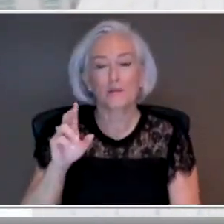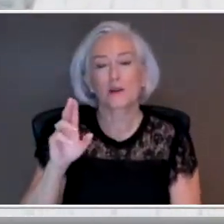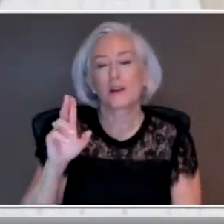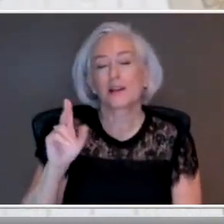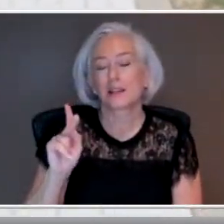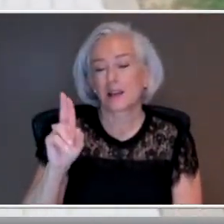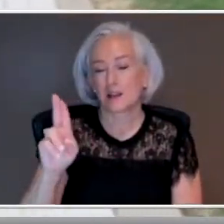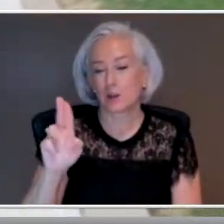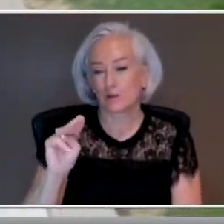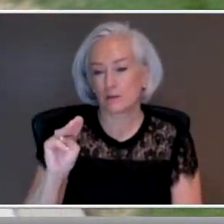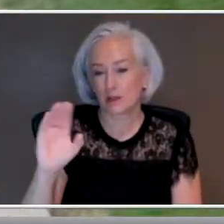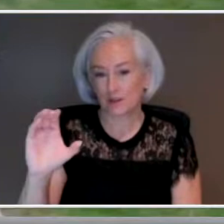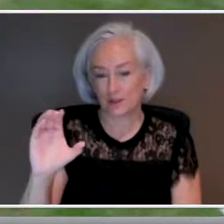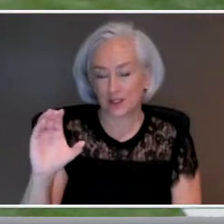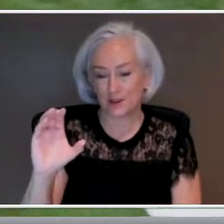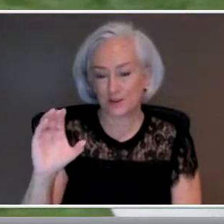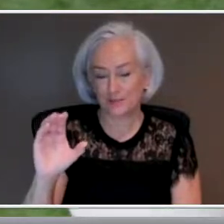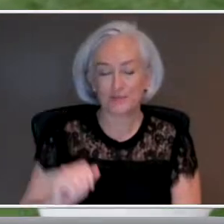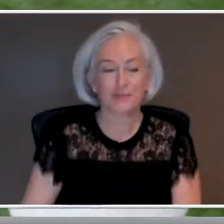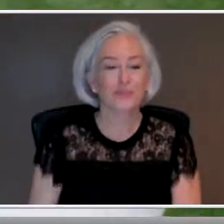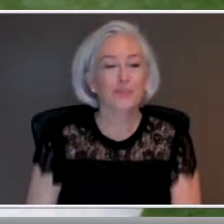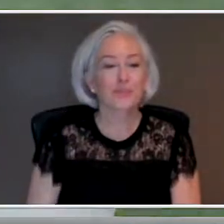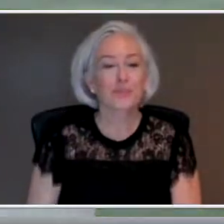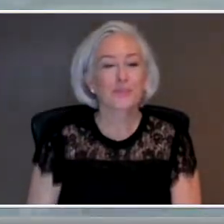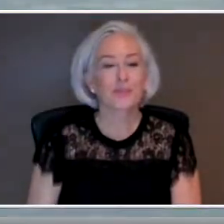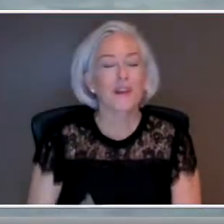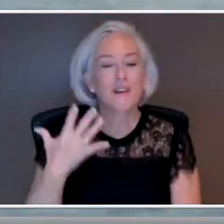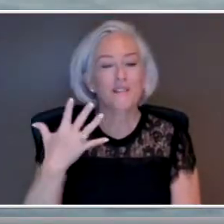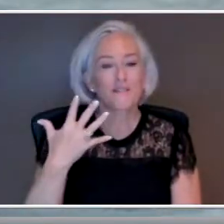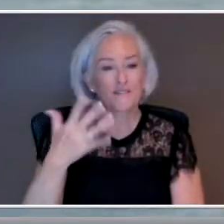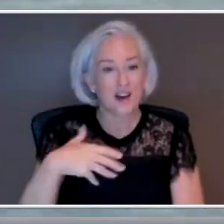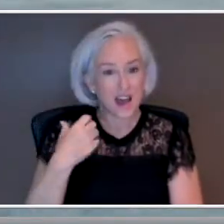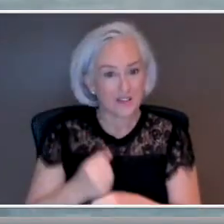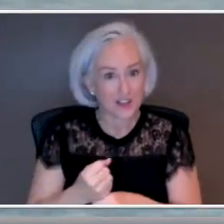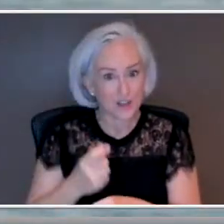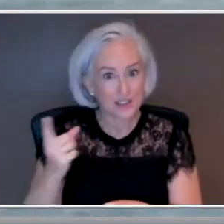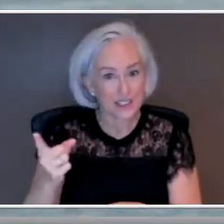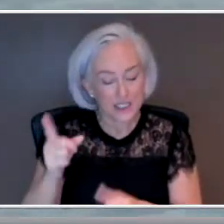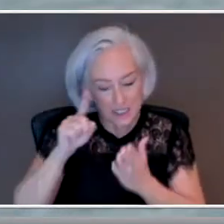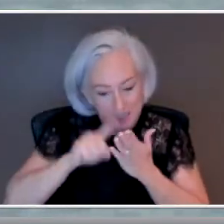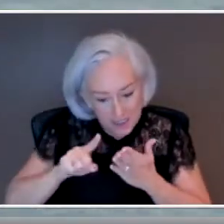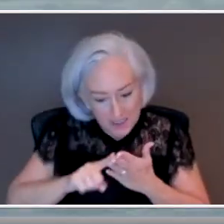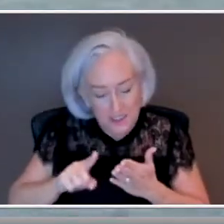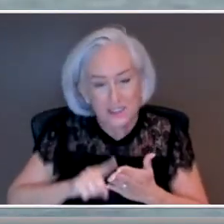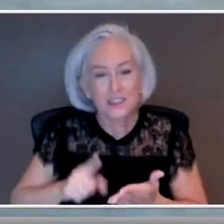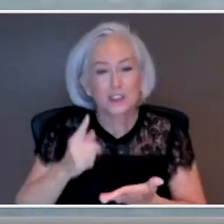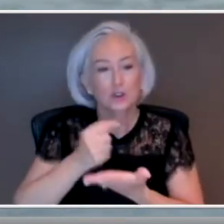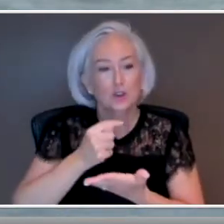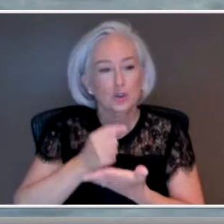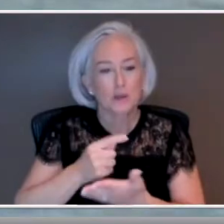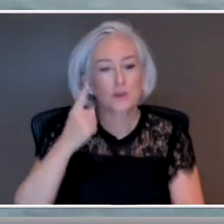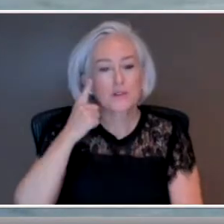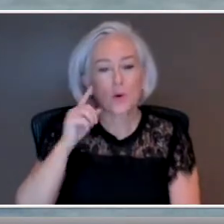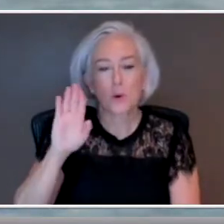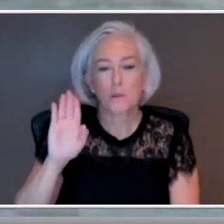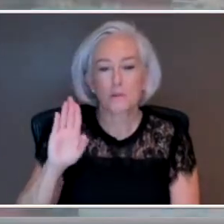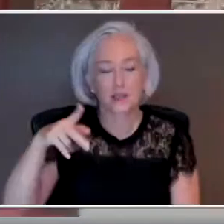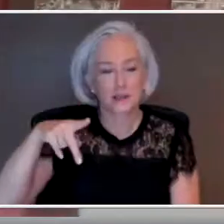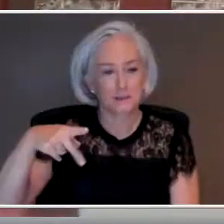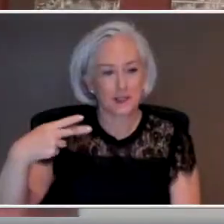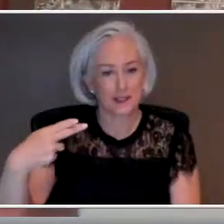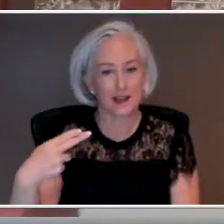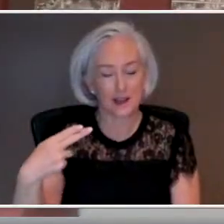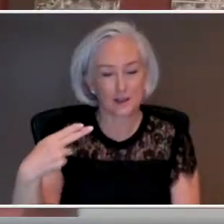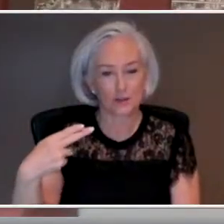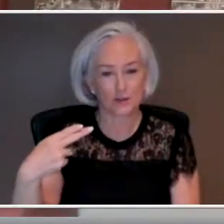5 years. That's how long Ken Welk researched treatments for benign prostatic hyperplasia, or BPH. He